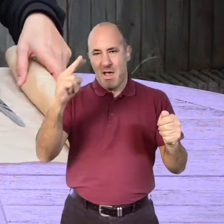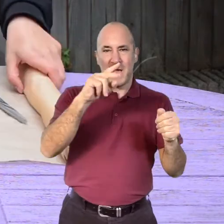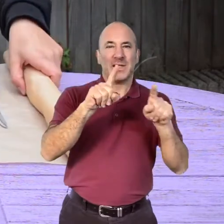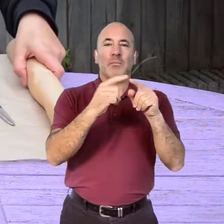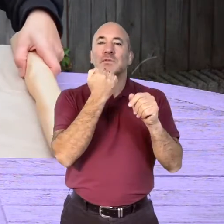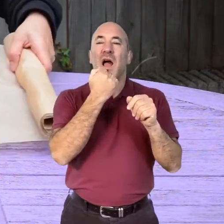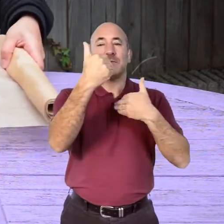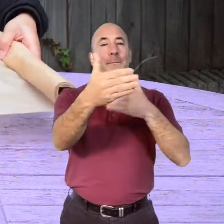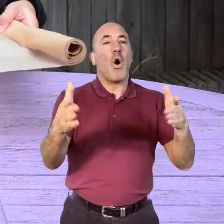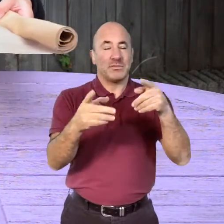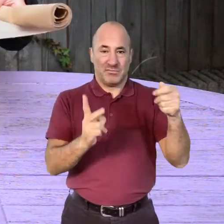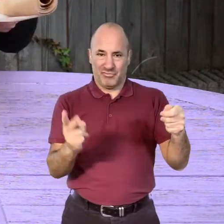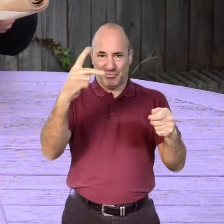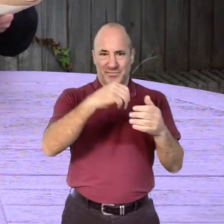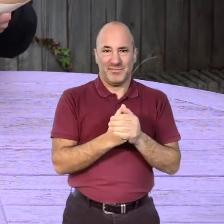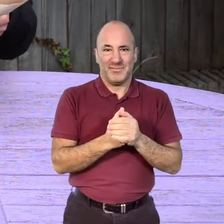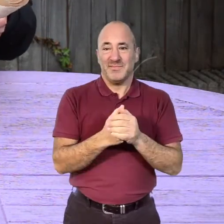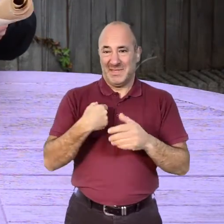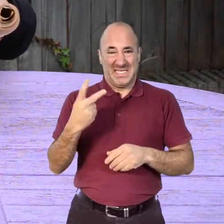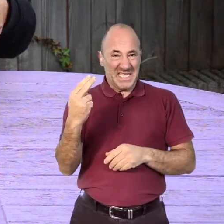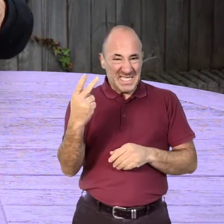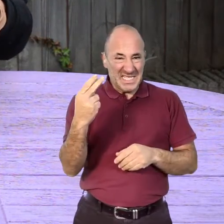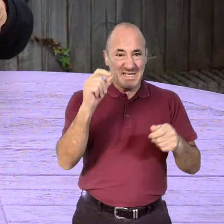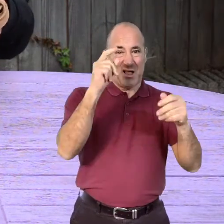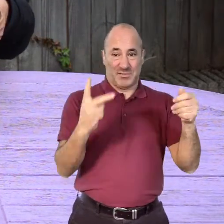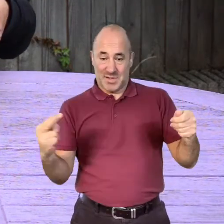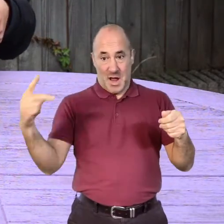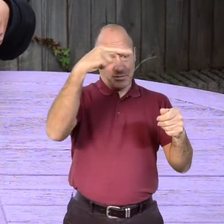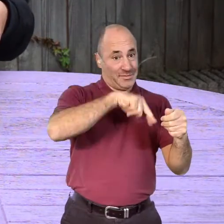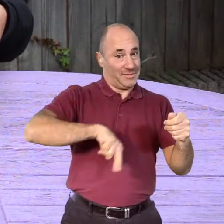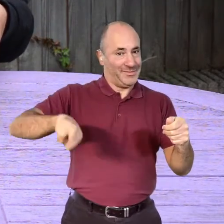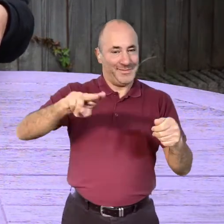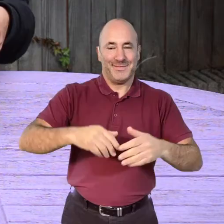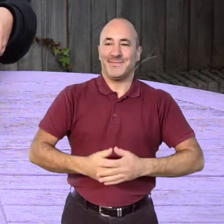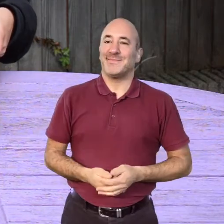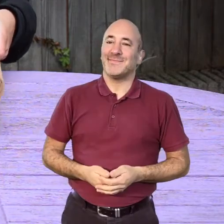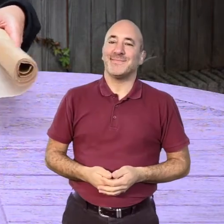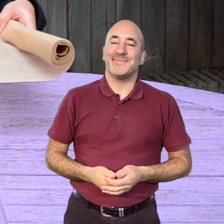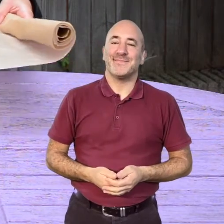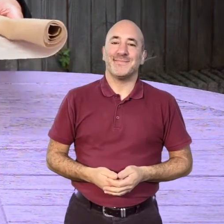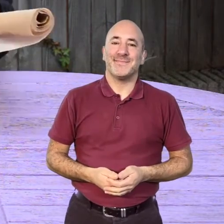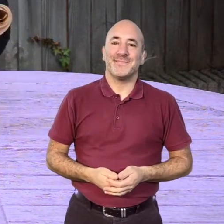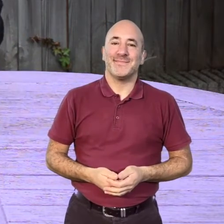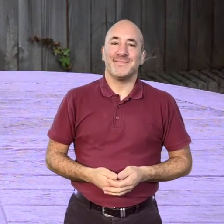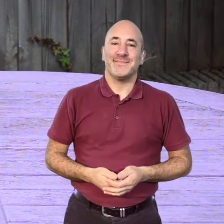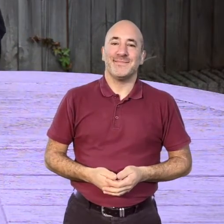box. So I'm grabbing my scissors and cutting out that square.